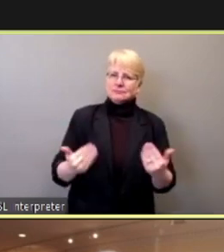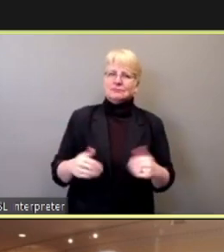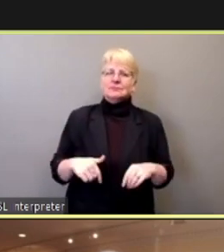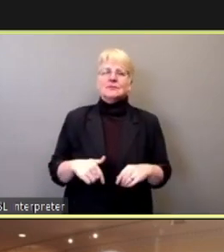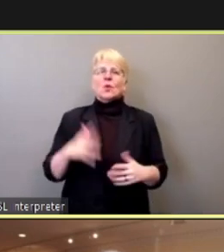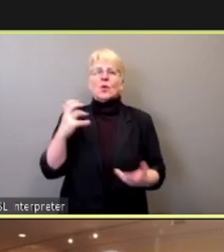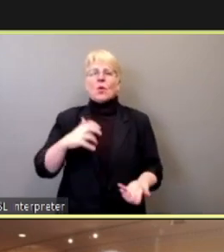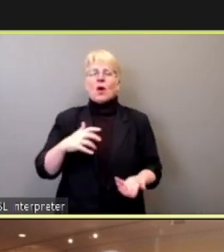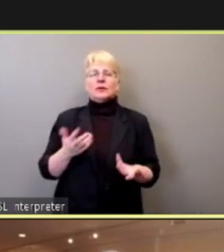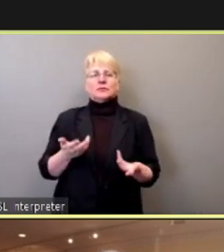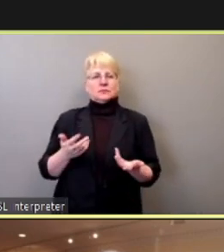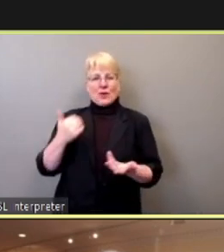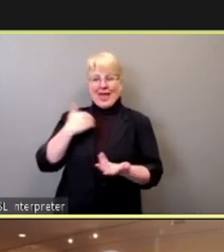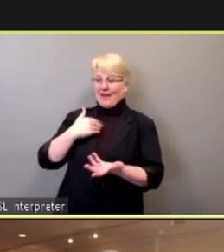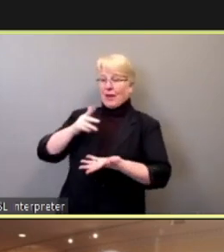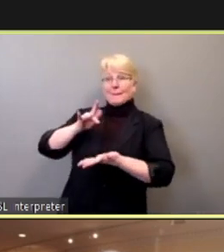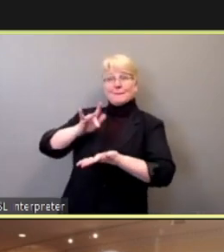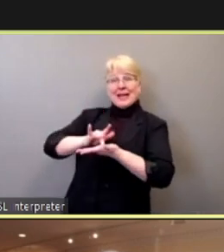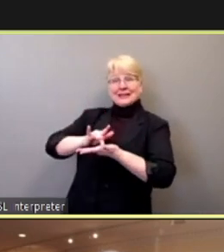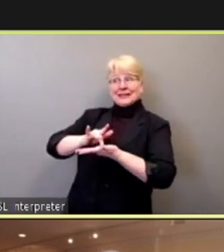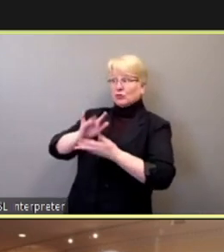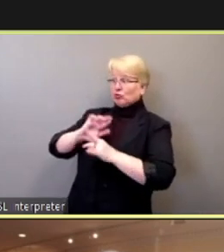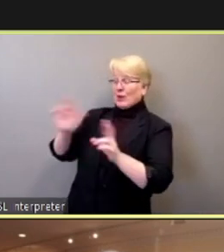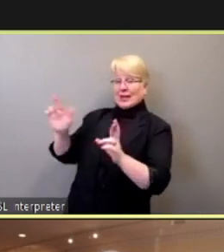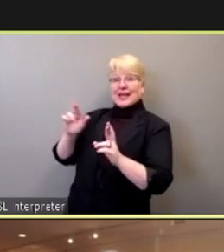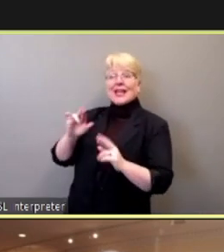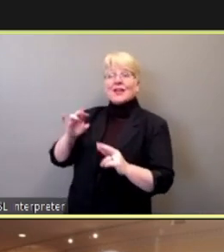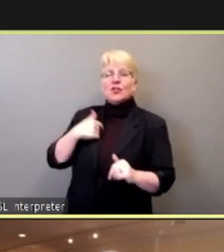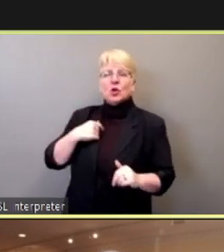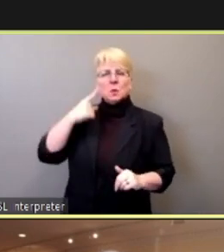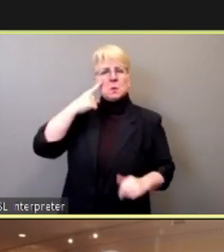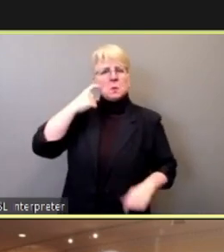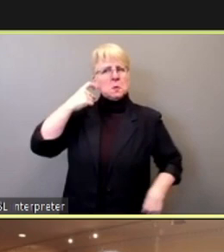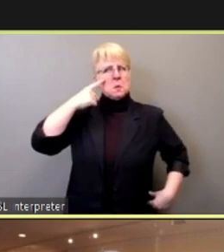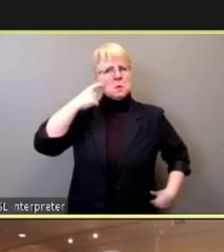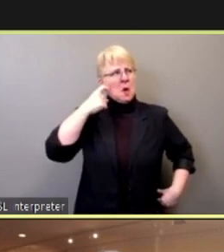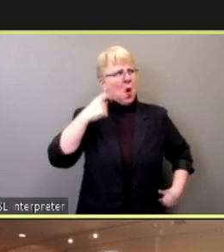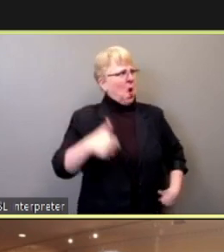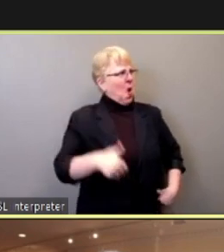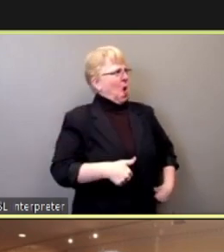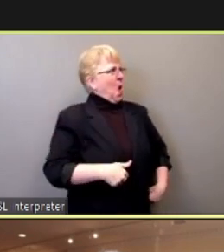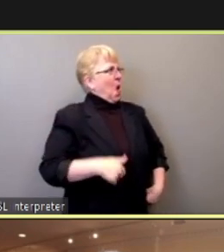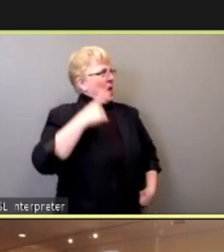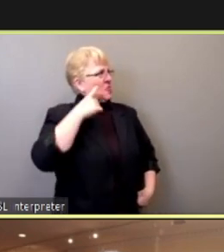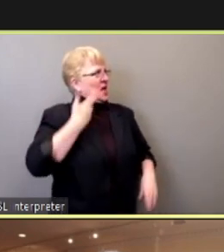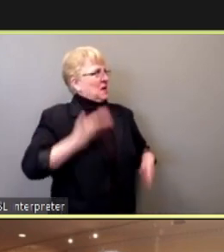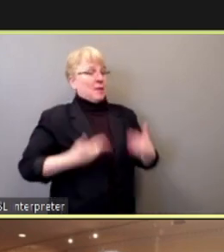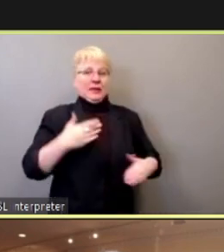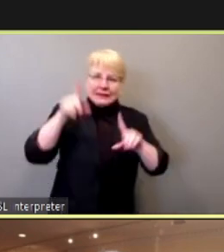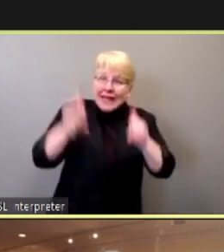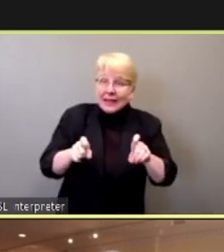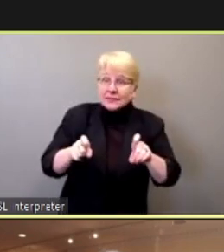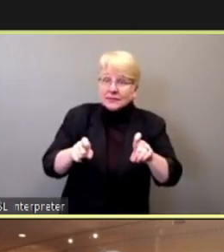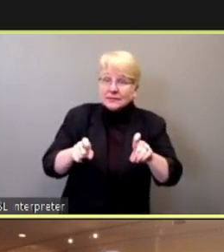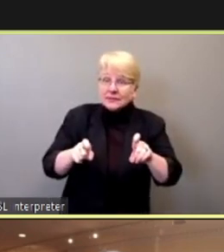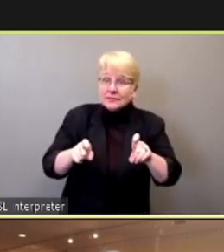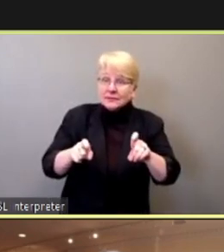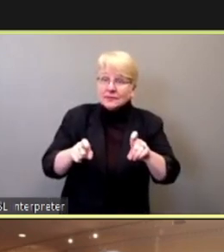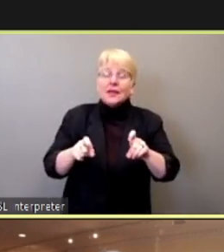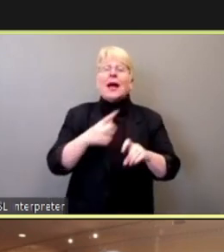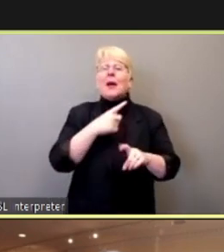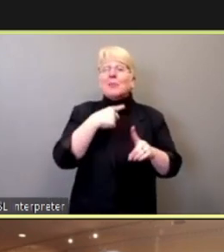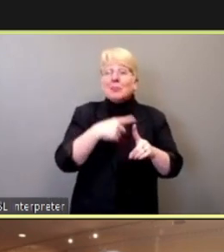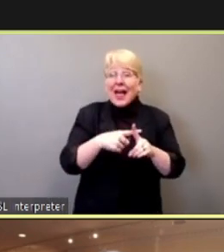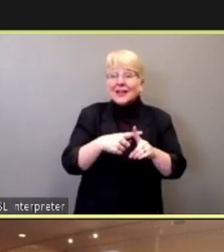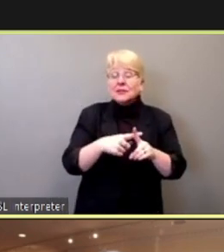call in medicine, have a high index of suspicion and get tested. And so the same old of staying at home,